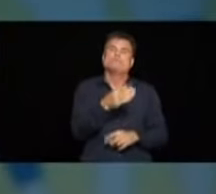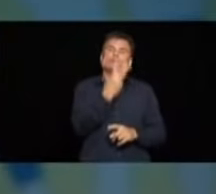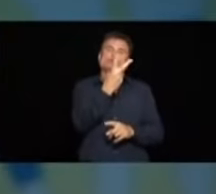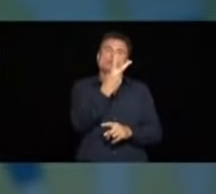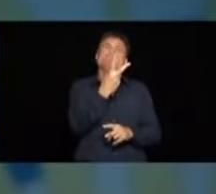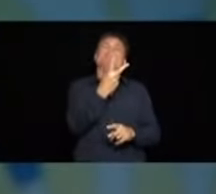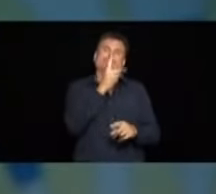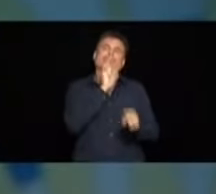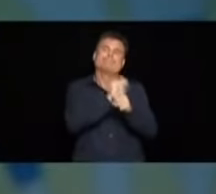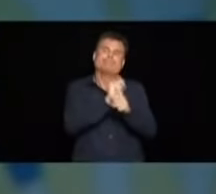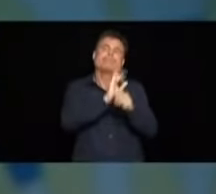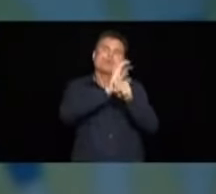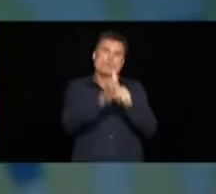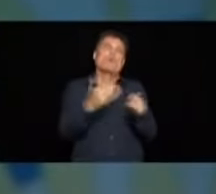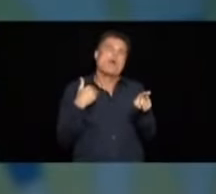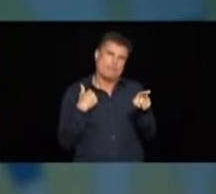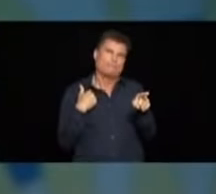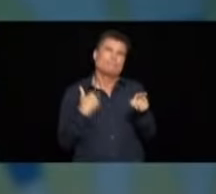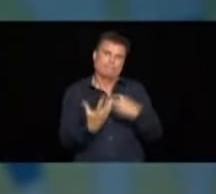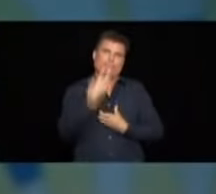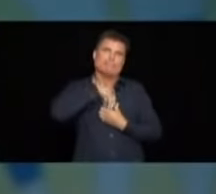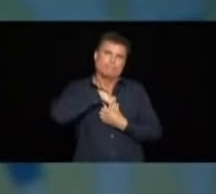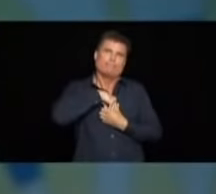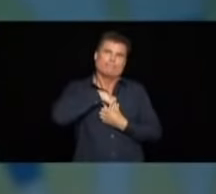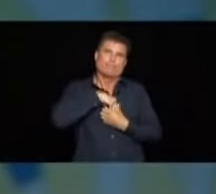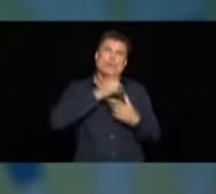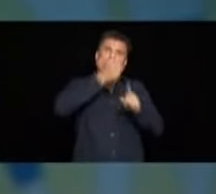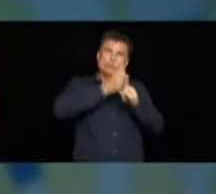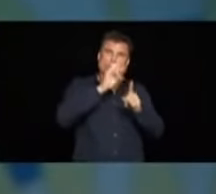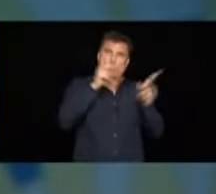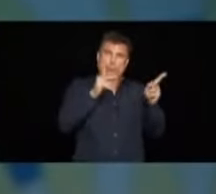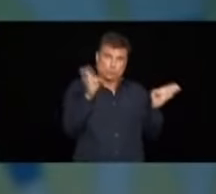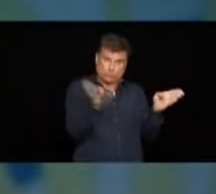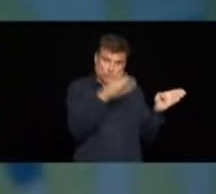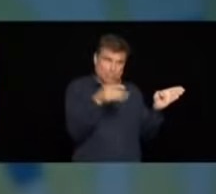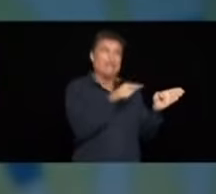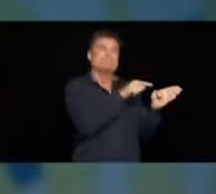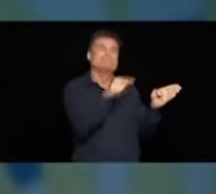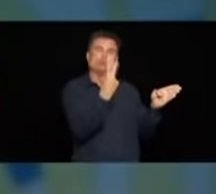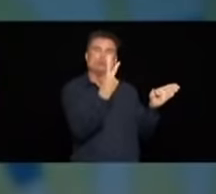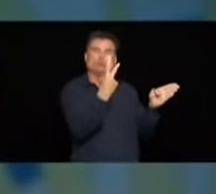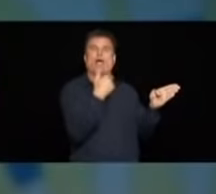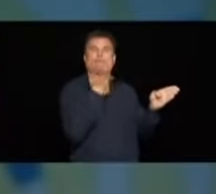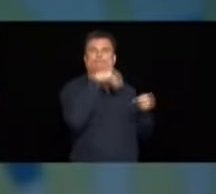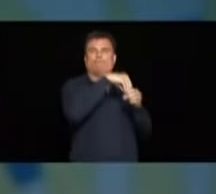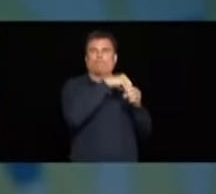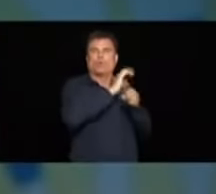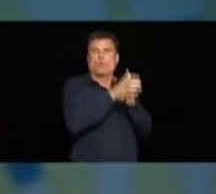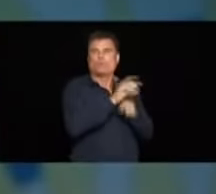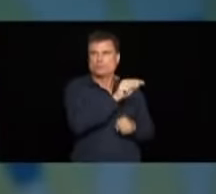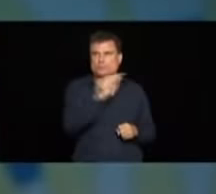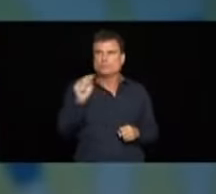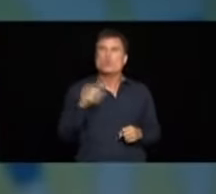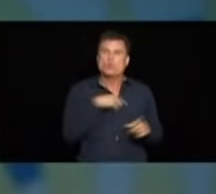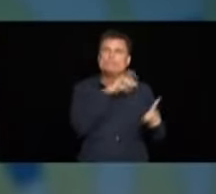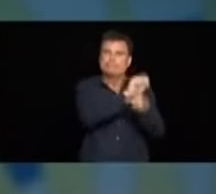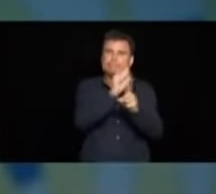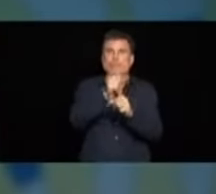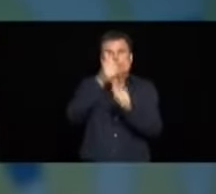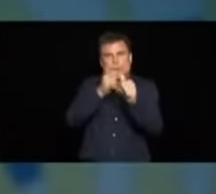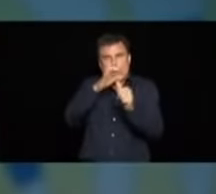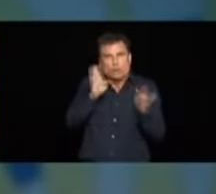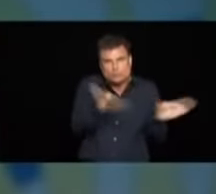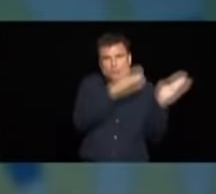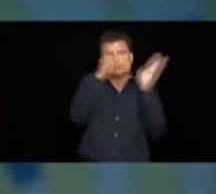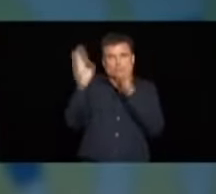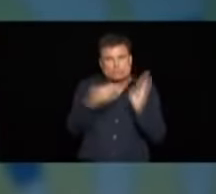community who are positive, and that most of the people with symptoms don't have COVID. Our mean turnaround time for